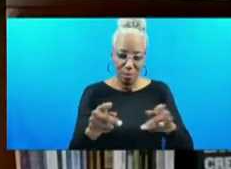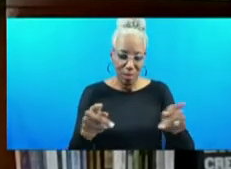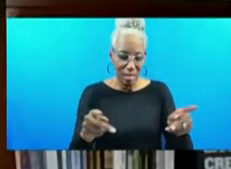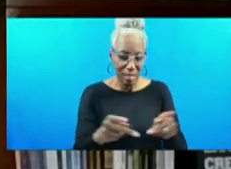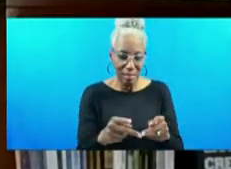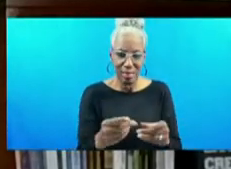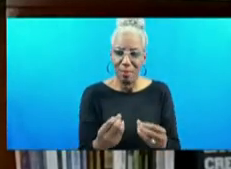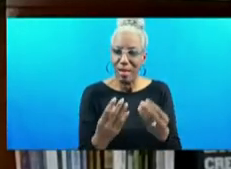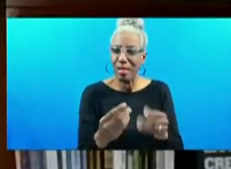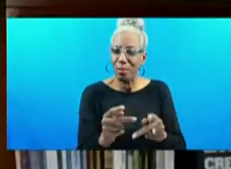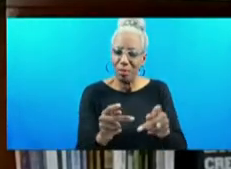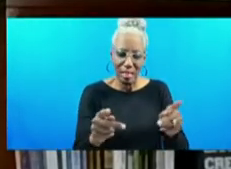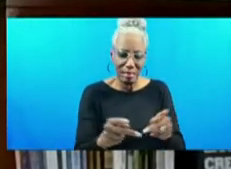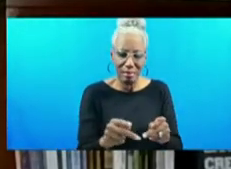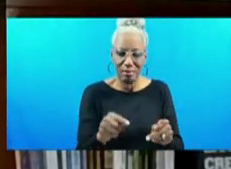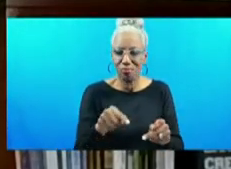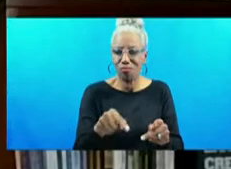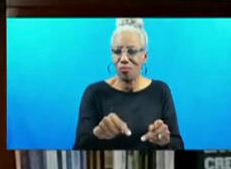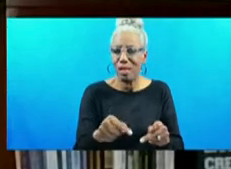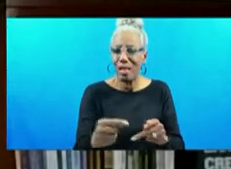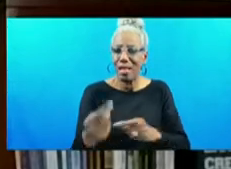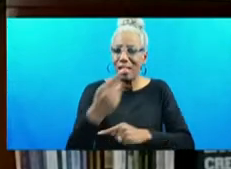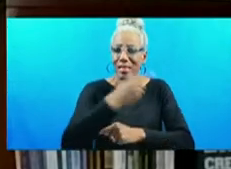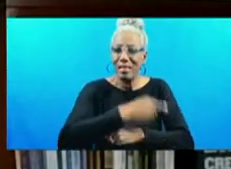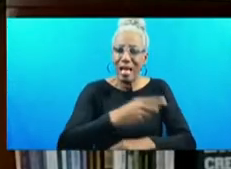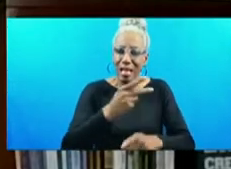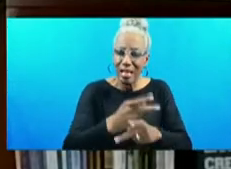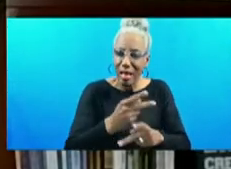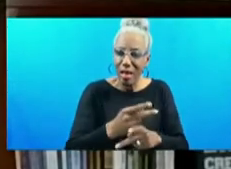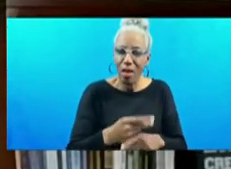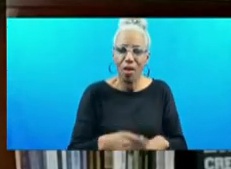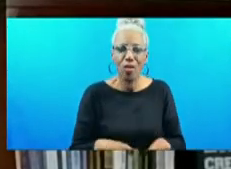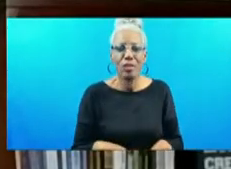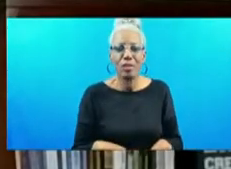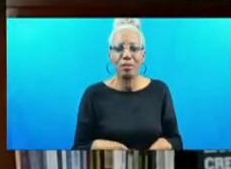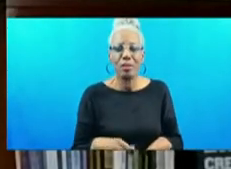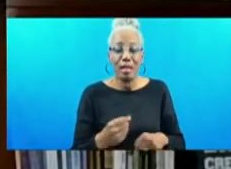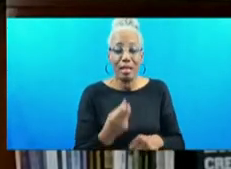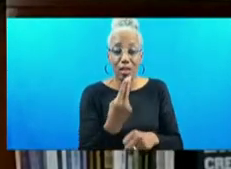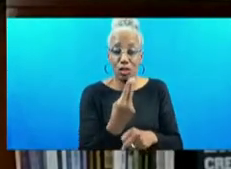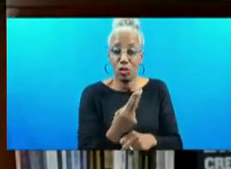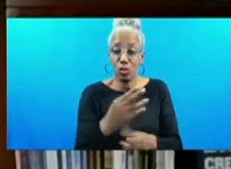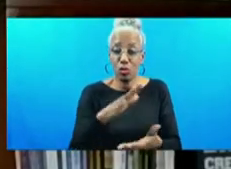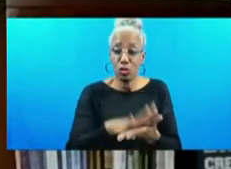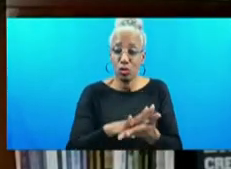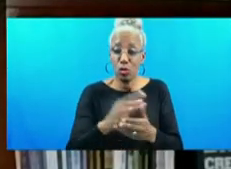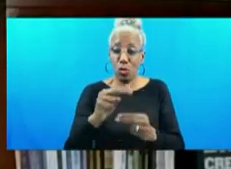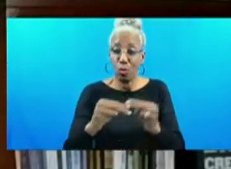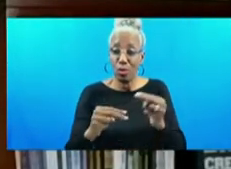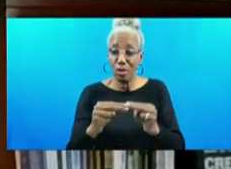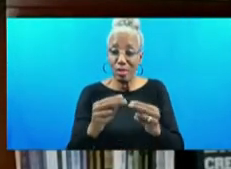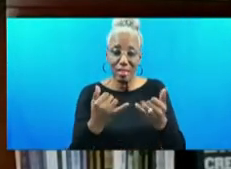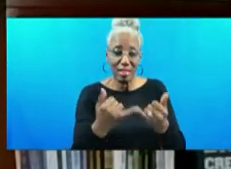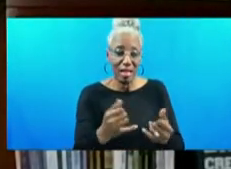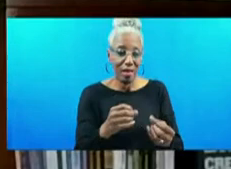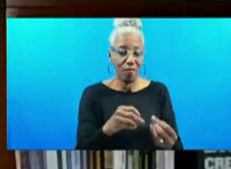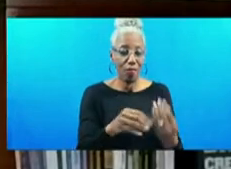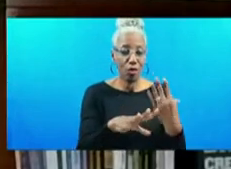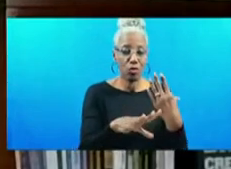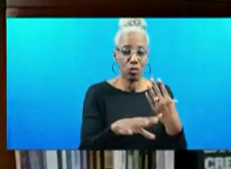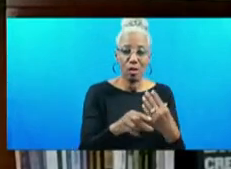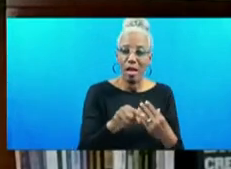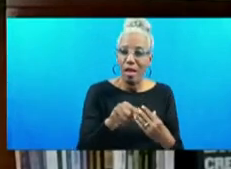were willing to utilize our schools who are now transitioned to virtual to create the space for the hubs so